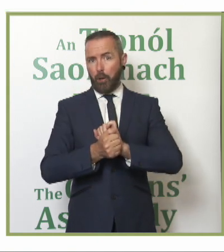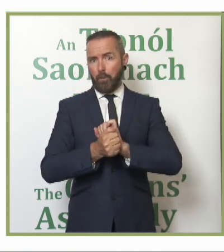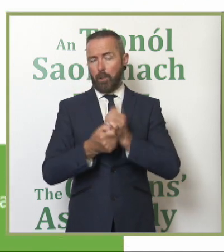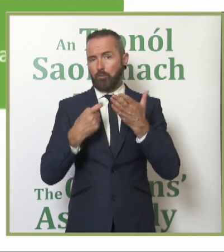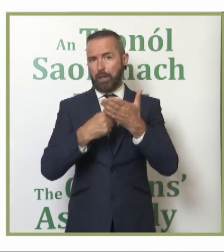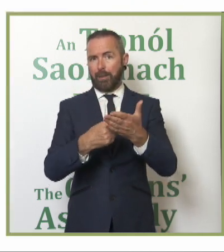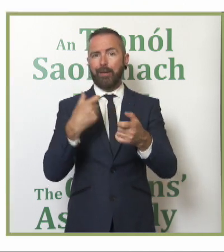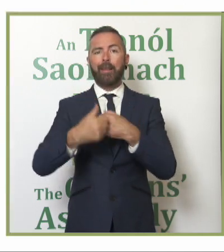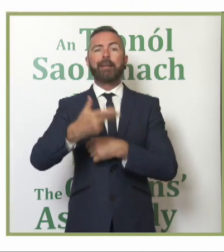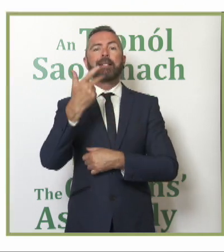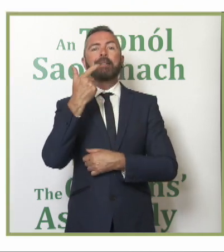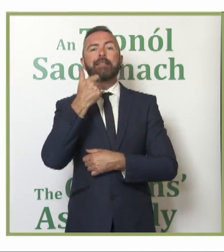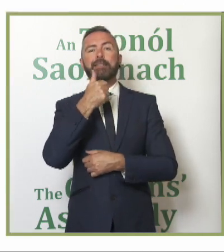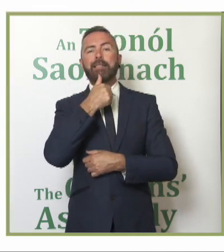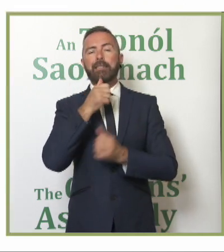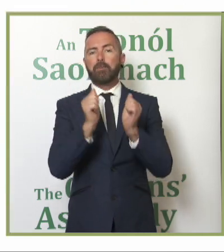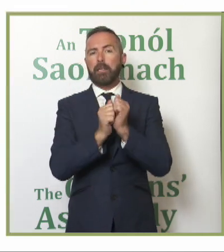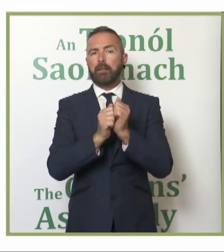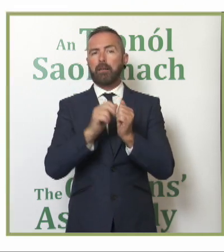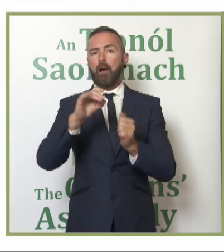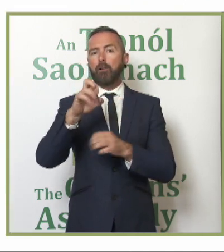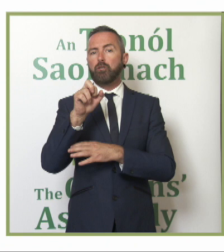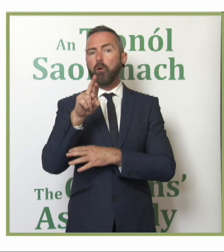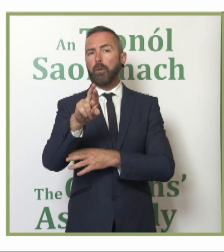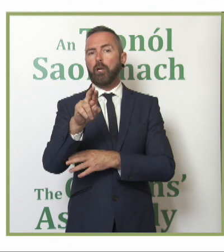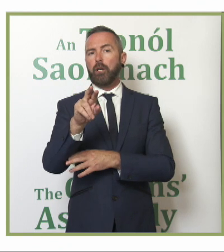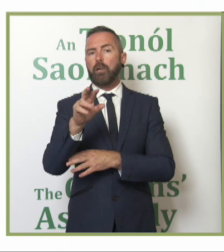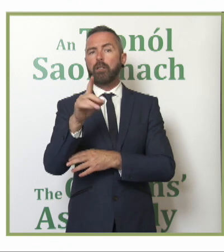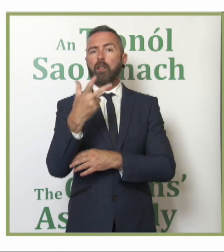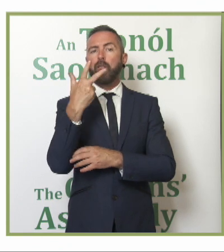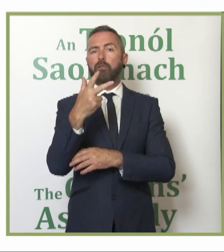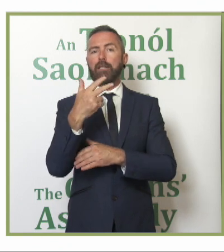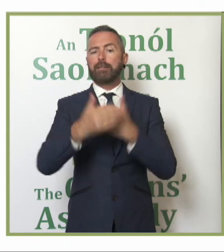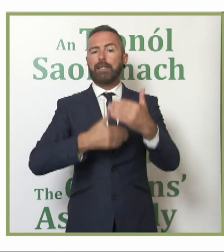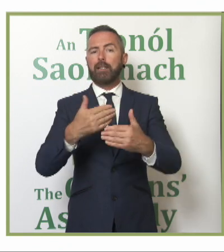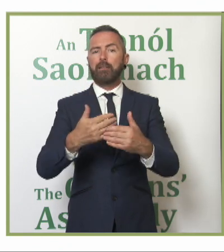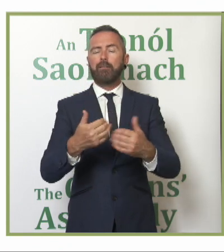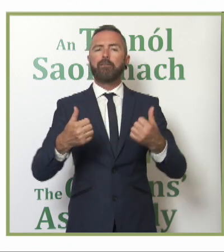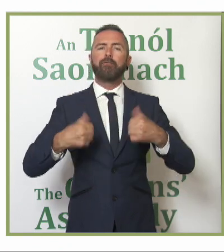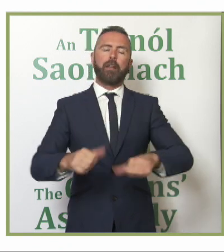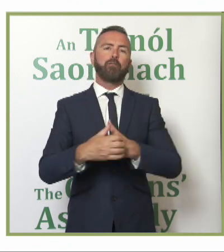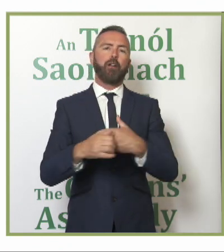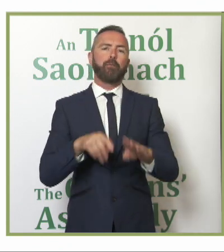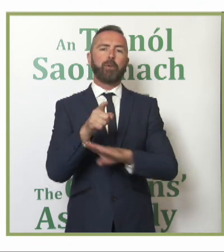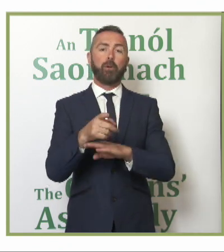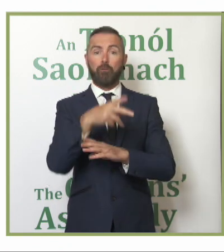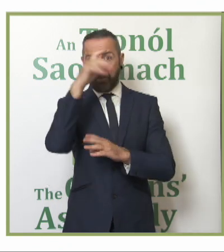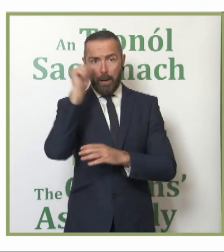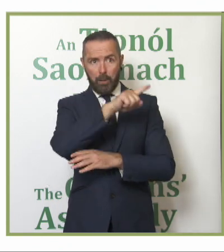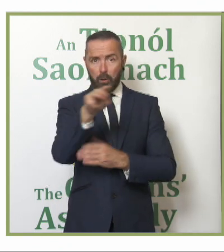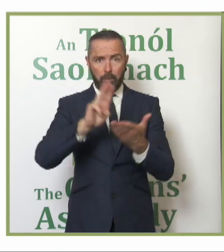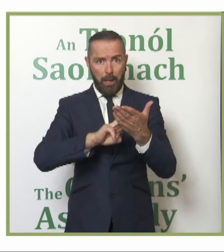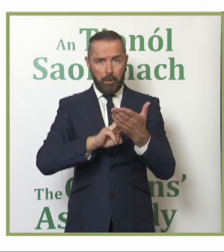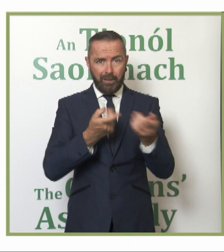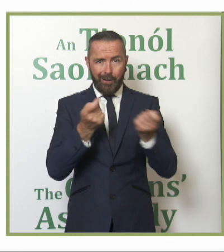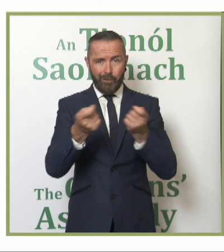the 6th meeting in October, which is 3 stages. We do the final drafting with you, so you, the members, control the design and instruct us on